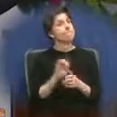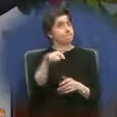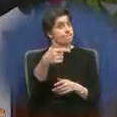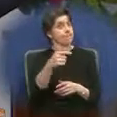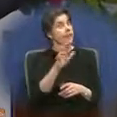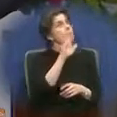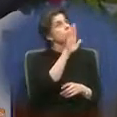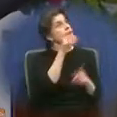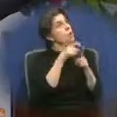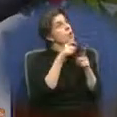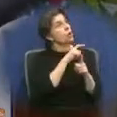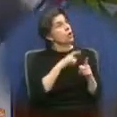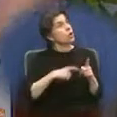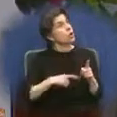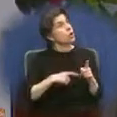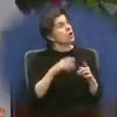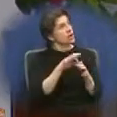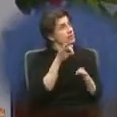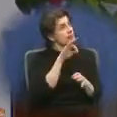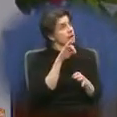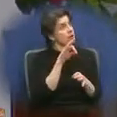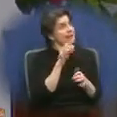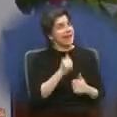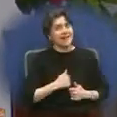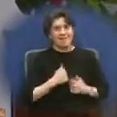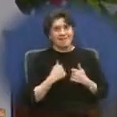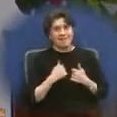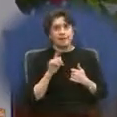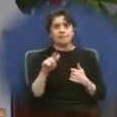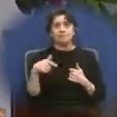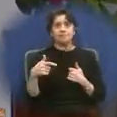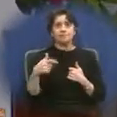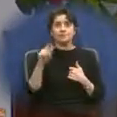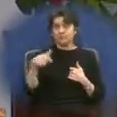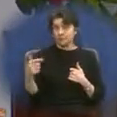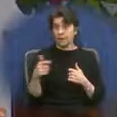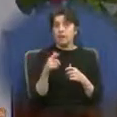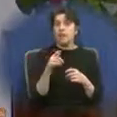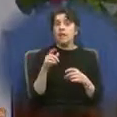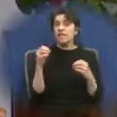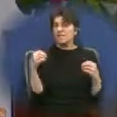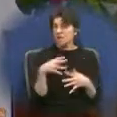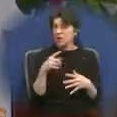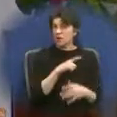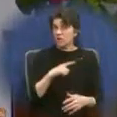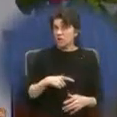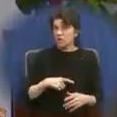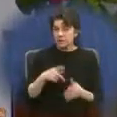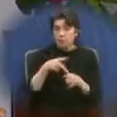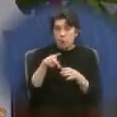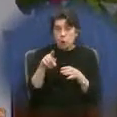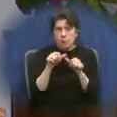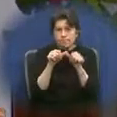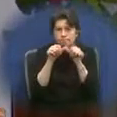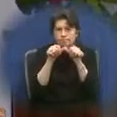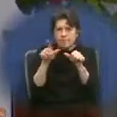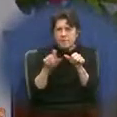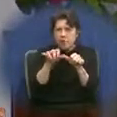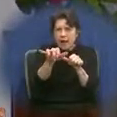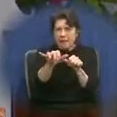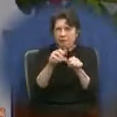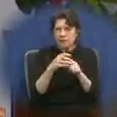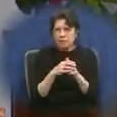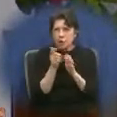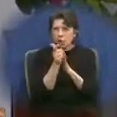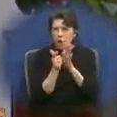words, Lord, are spirit and life. The fear of the Lord is pure, enduring forever. The ordinances of the Lord